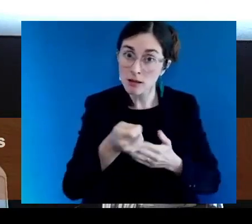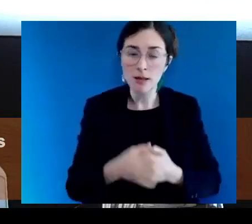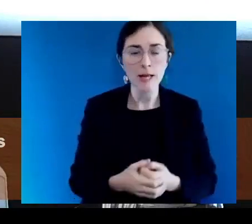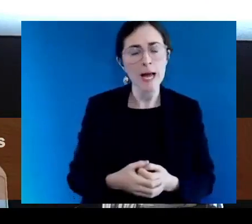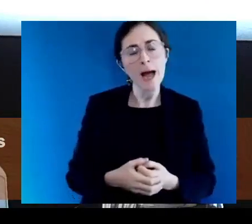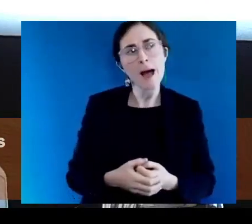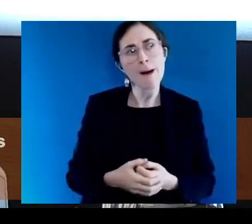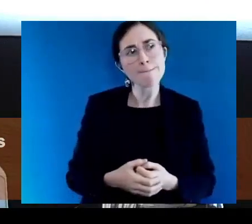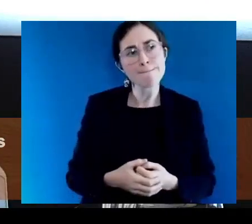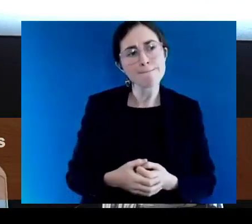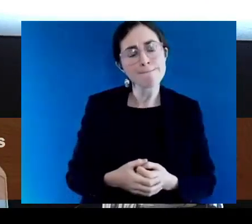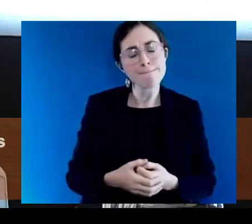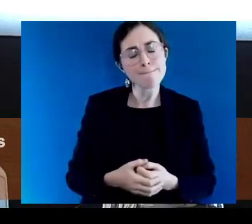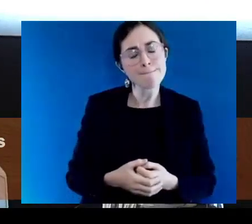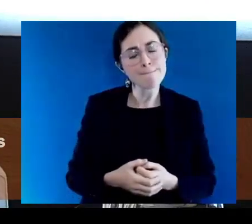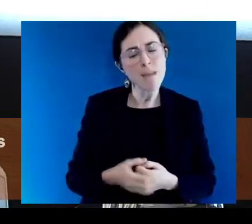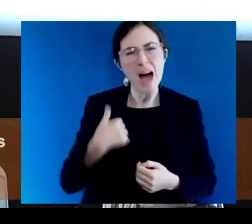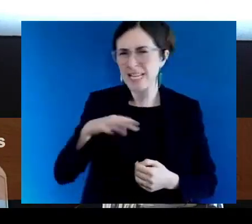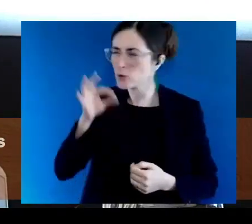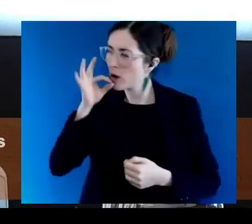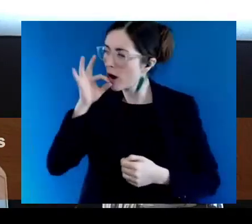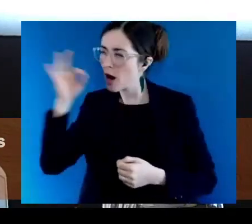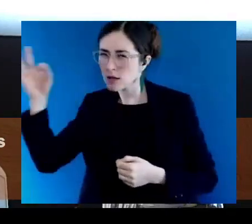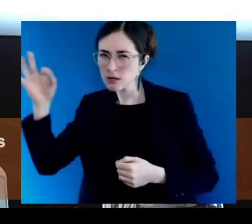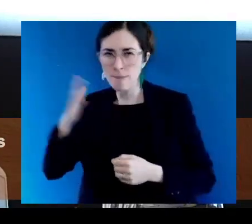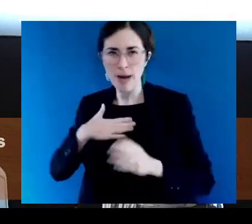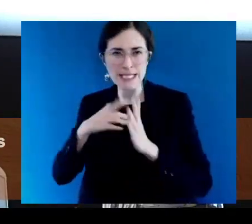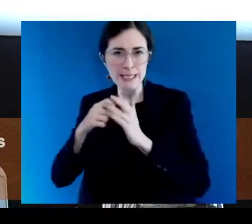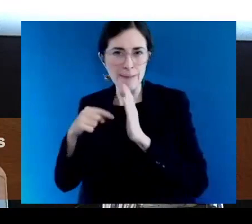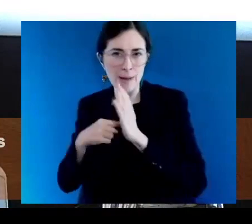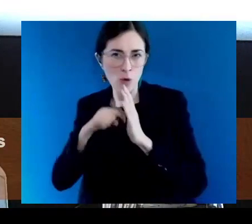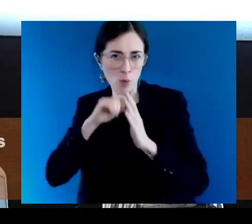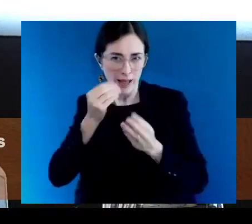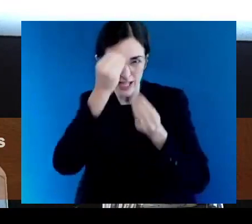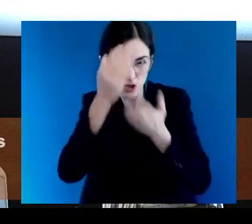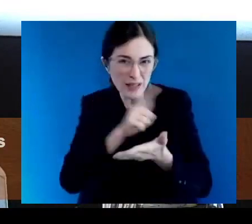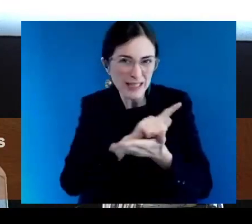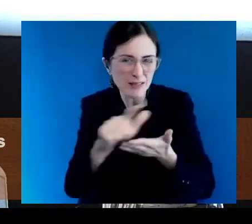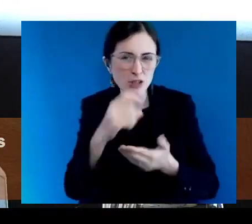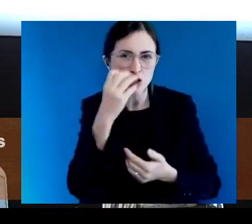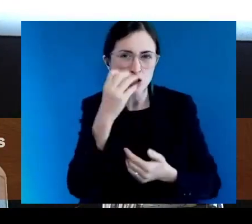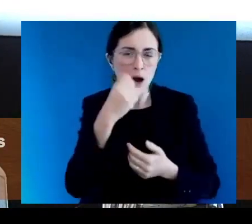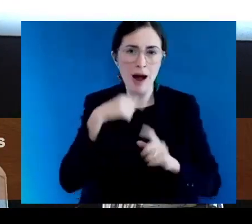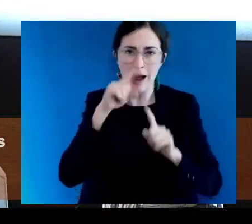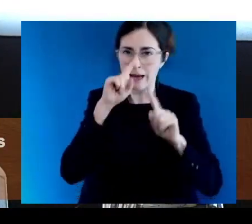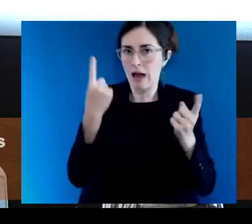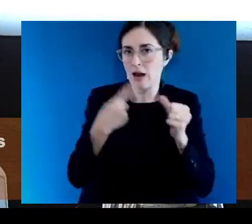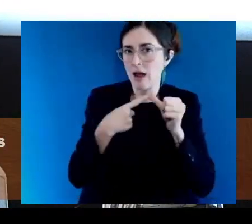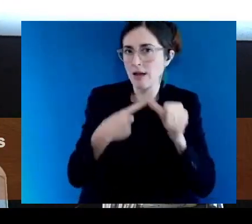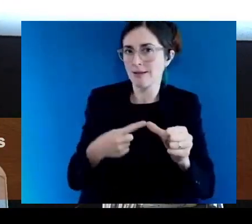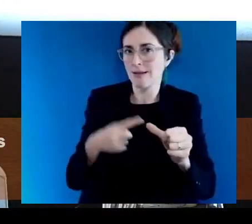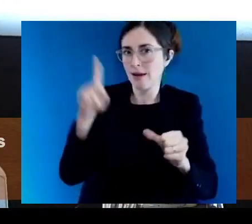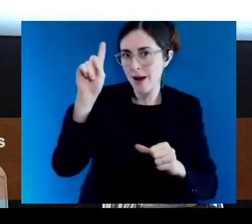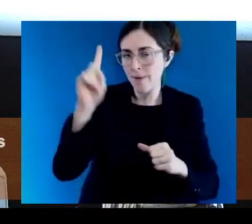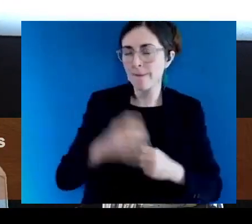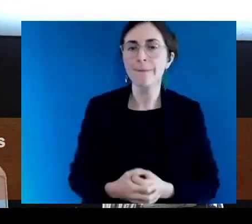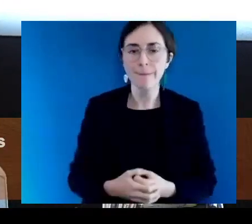I will seek confirmation of that, if I may. I don't know the answer to that straight off.